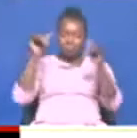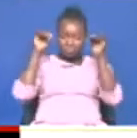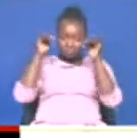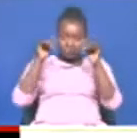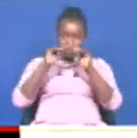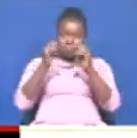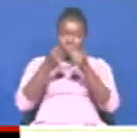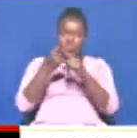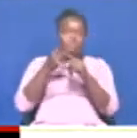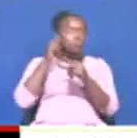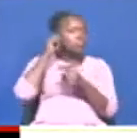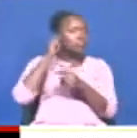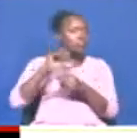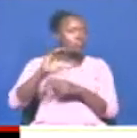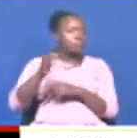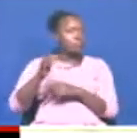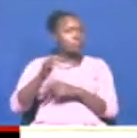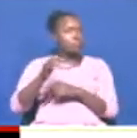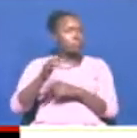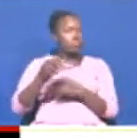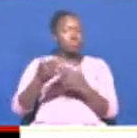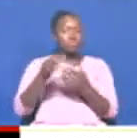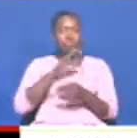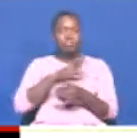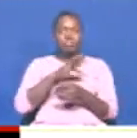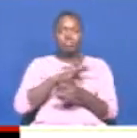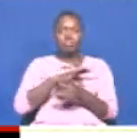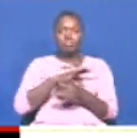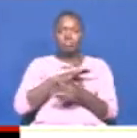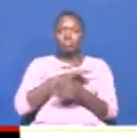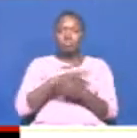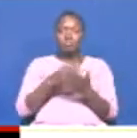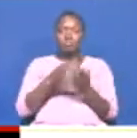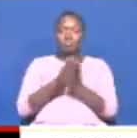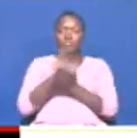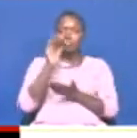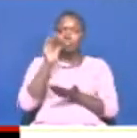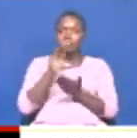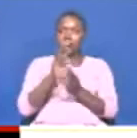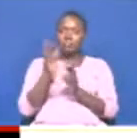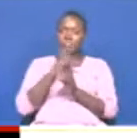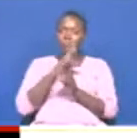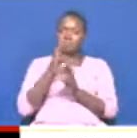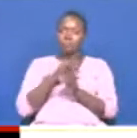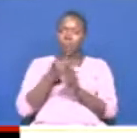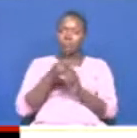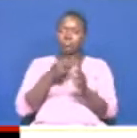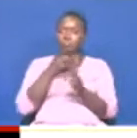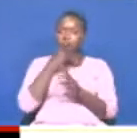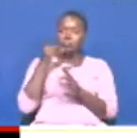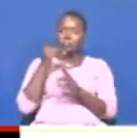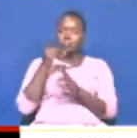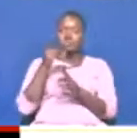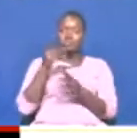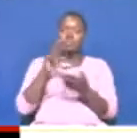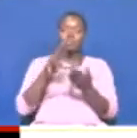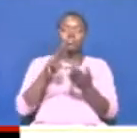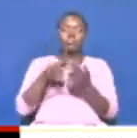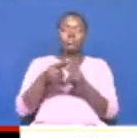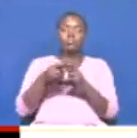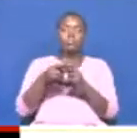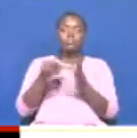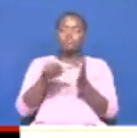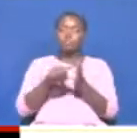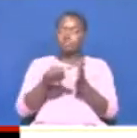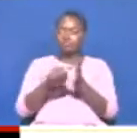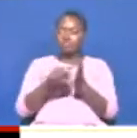Narok County have benefited from the breed that is expected to minimize risk emanating from drought-related disasters. Through the